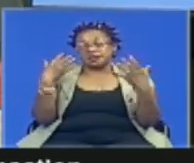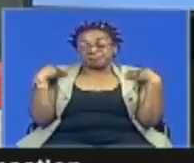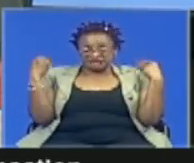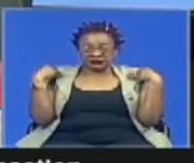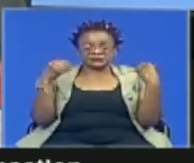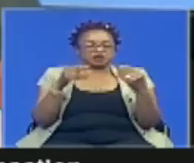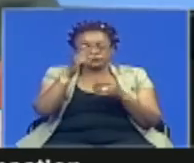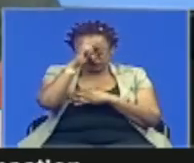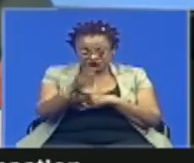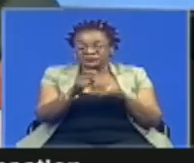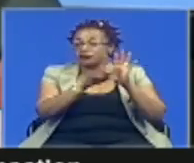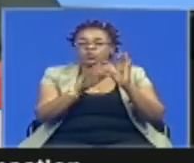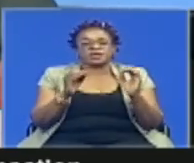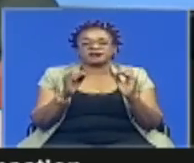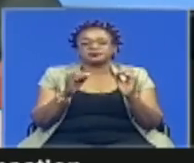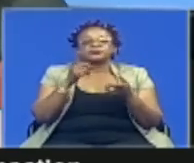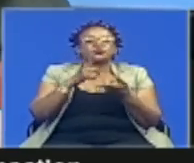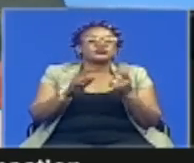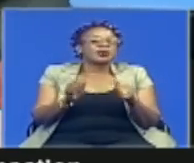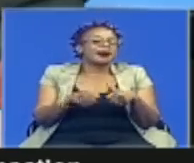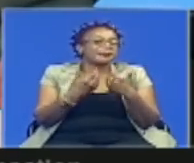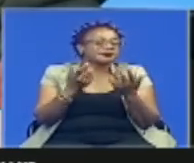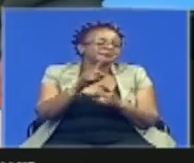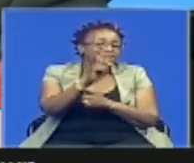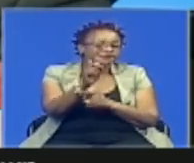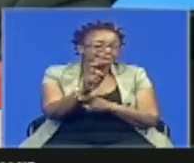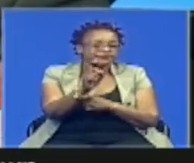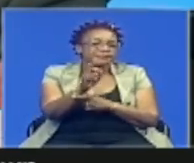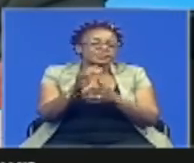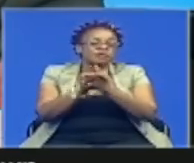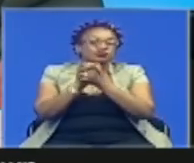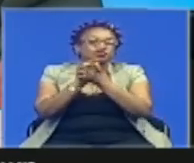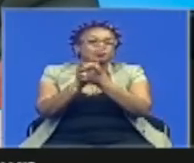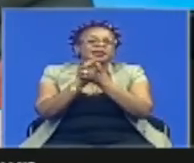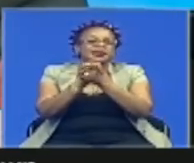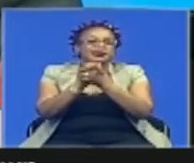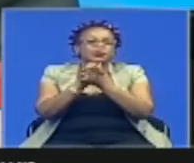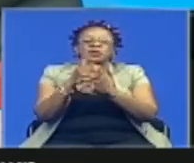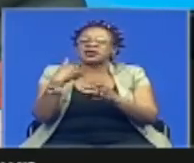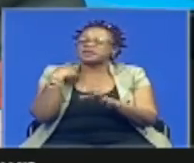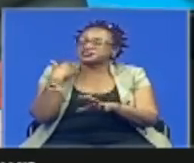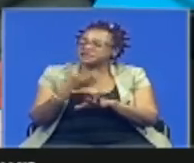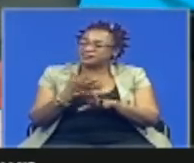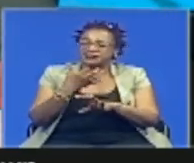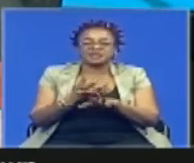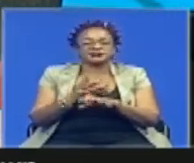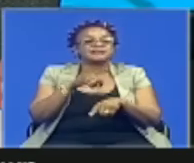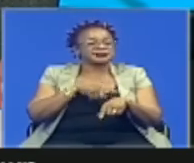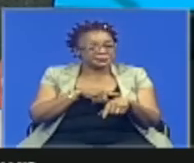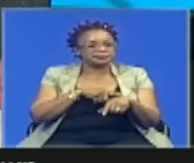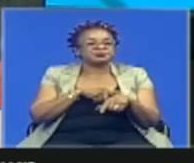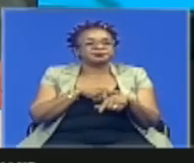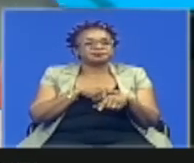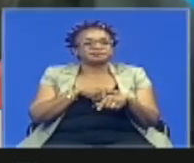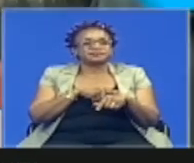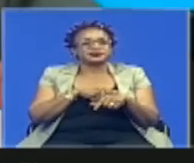terms of respect for the law. What will happen now is this, that Jubilee in government is going to have a difficult time enforcing